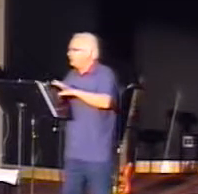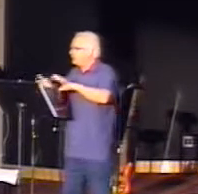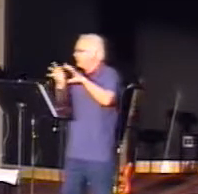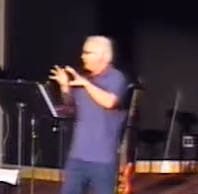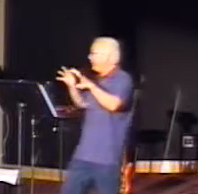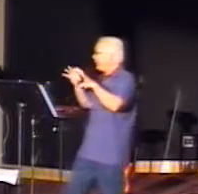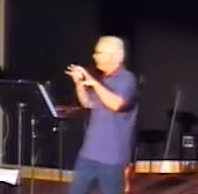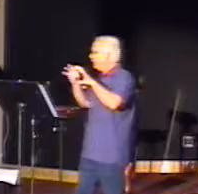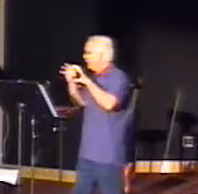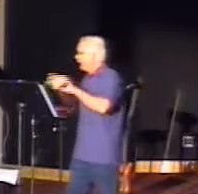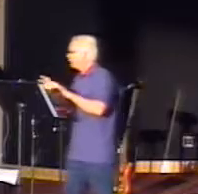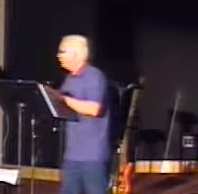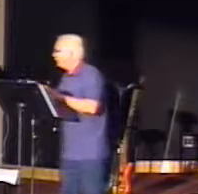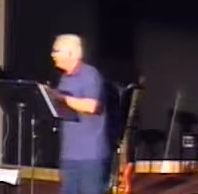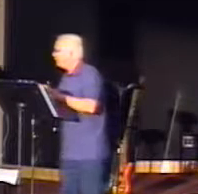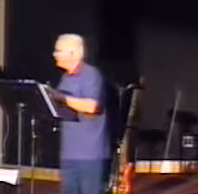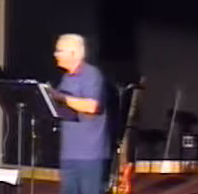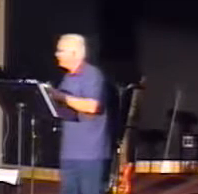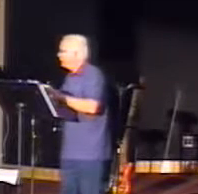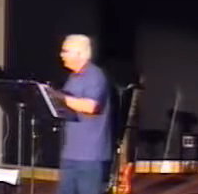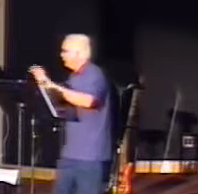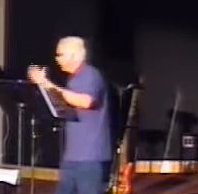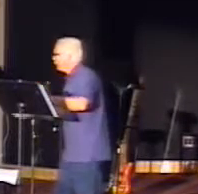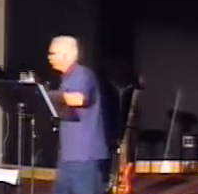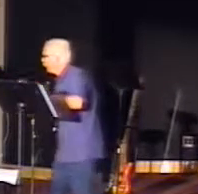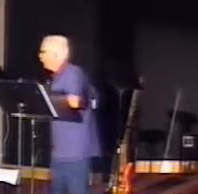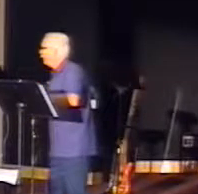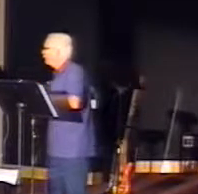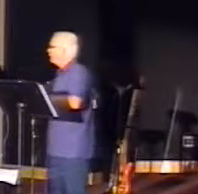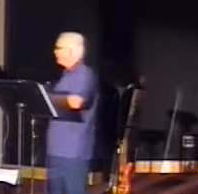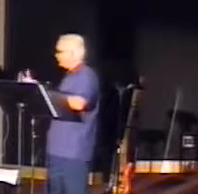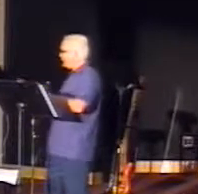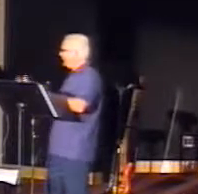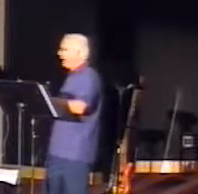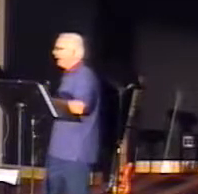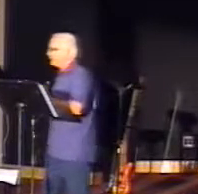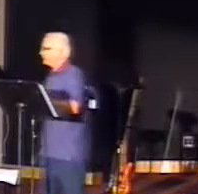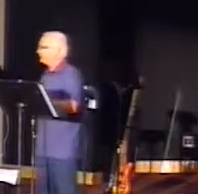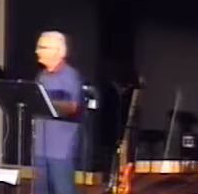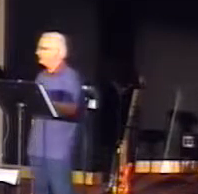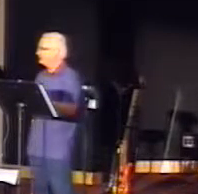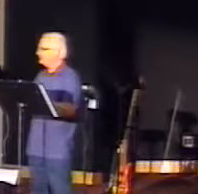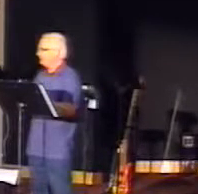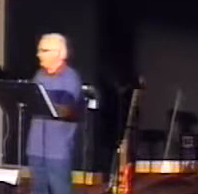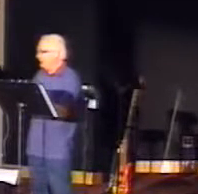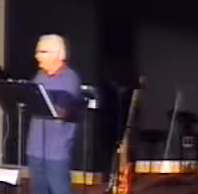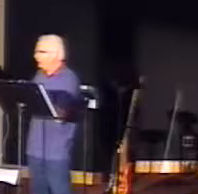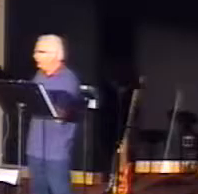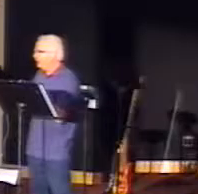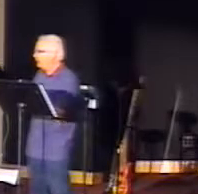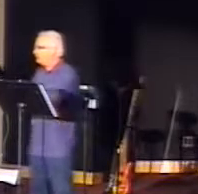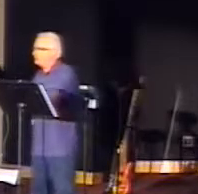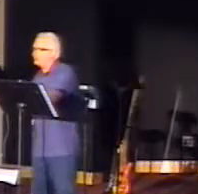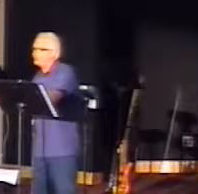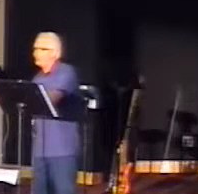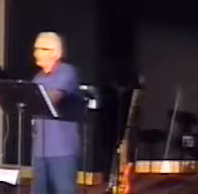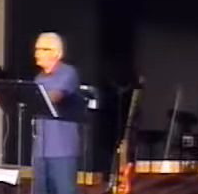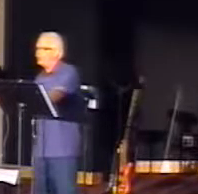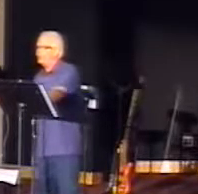that are just right there, the actual words. But under words, there's something else. There's in between the